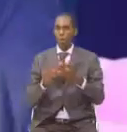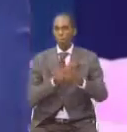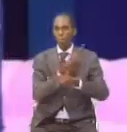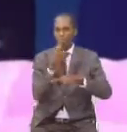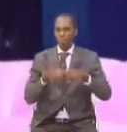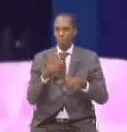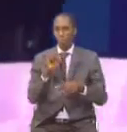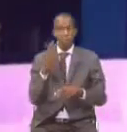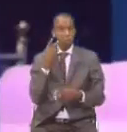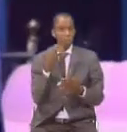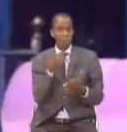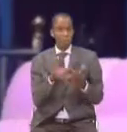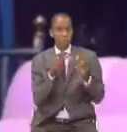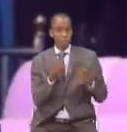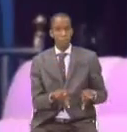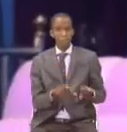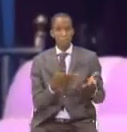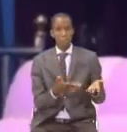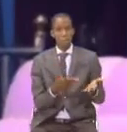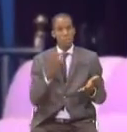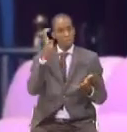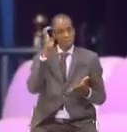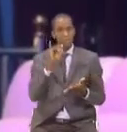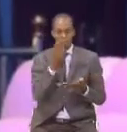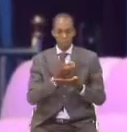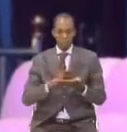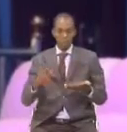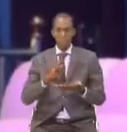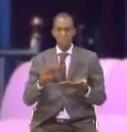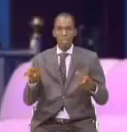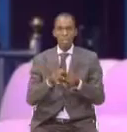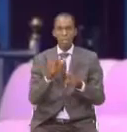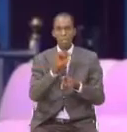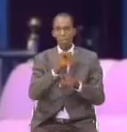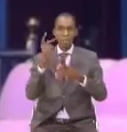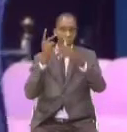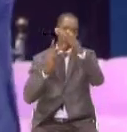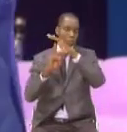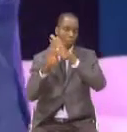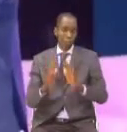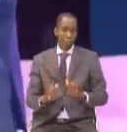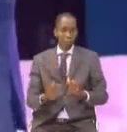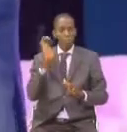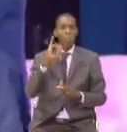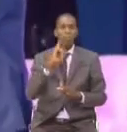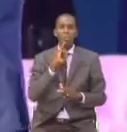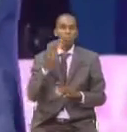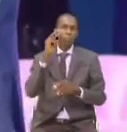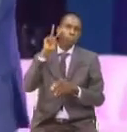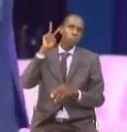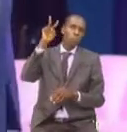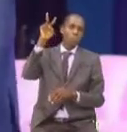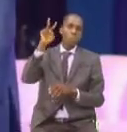psalmist. He's writing now as a prophet. And he's looking ahead. He's looking at the time and the